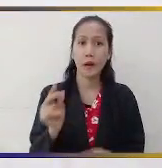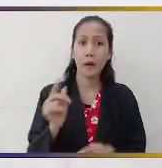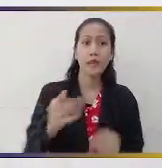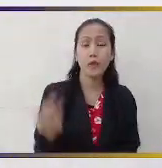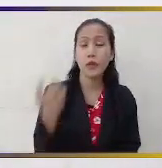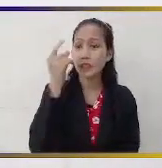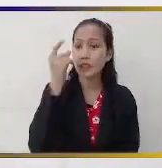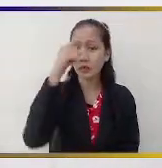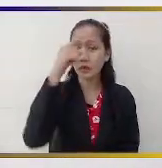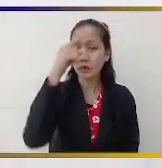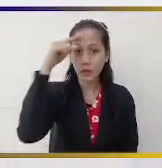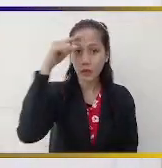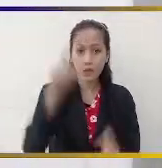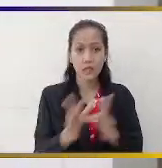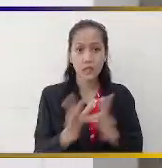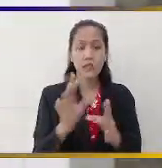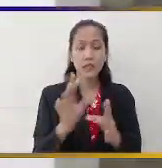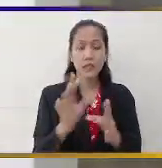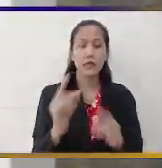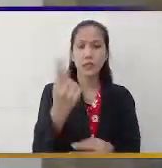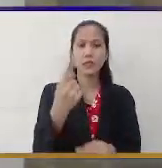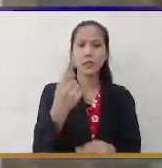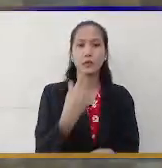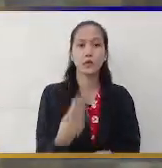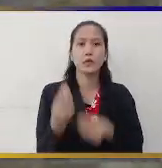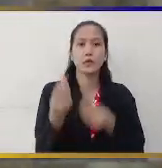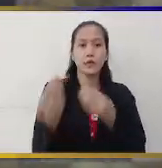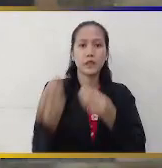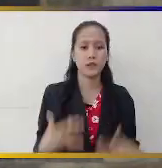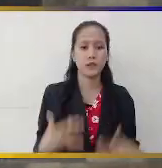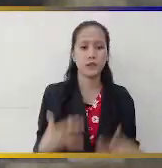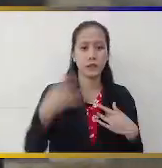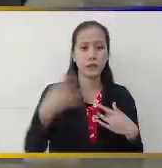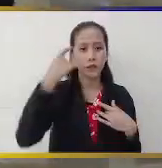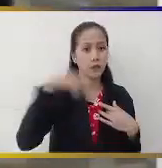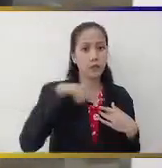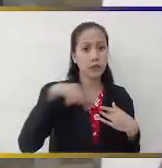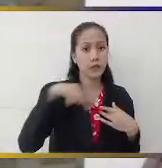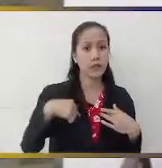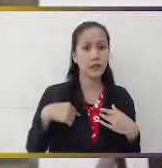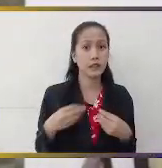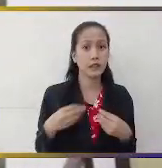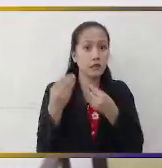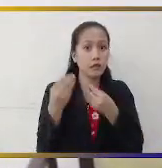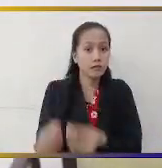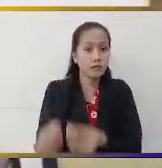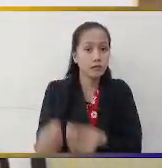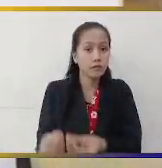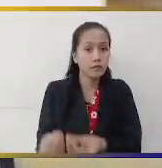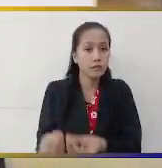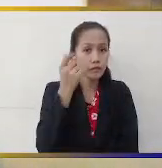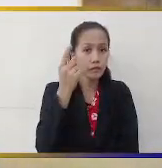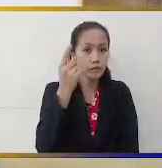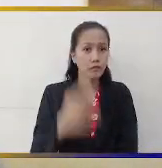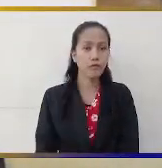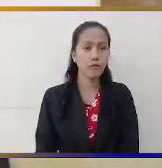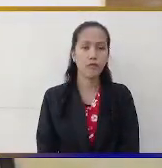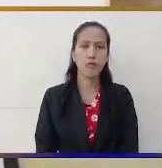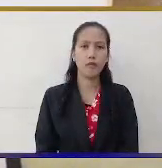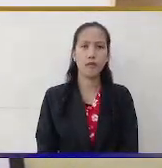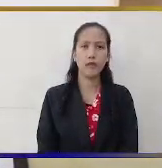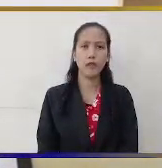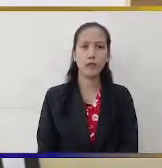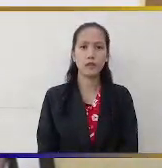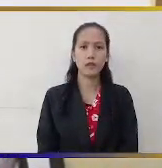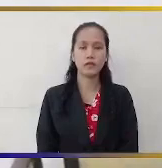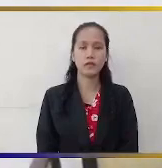Wow. And by the way, if you're selfish, you're stuck in money, you know what that is? That's the mammon. That's the flesh